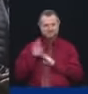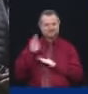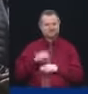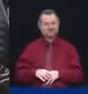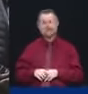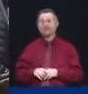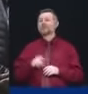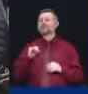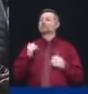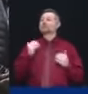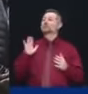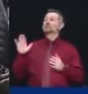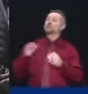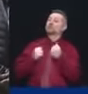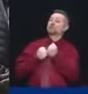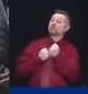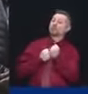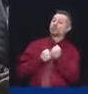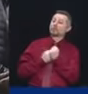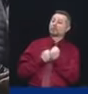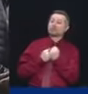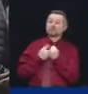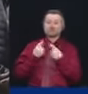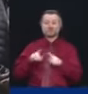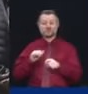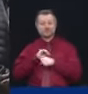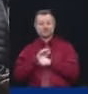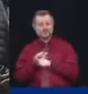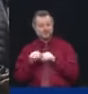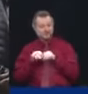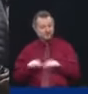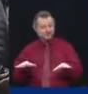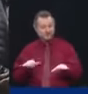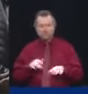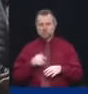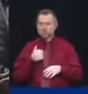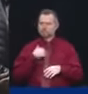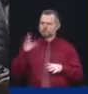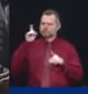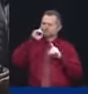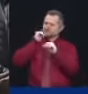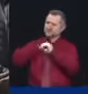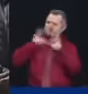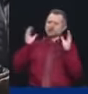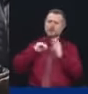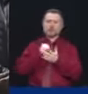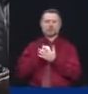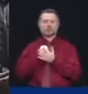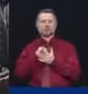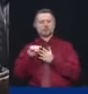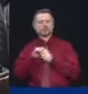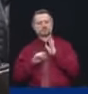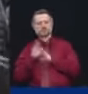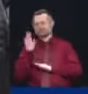and your support throughout the course of the pandemic, and for your vision of building back a better New York. Thank you.